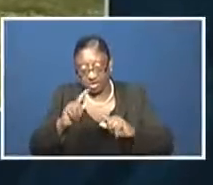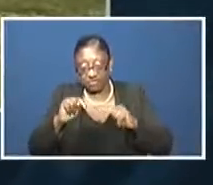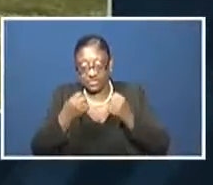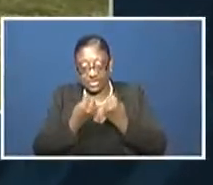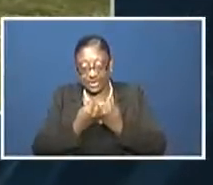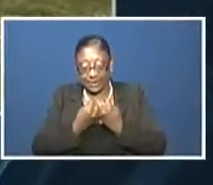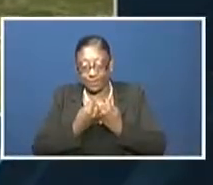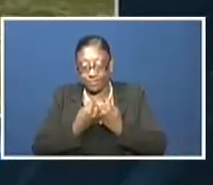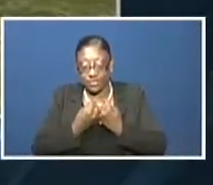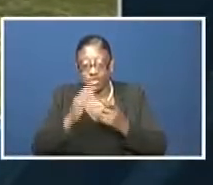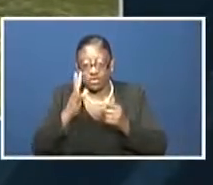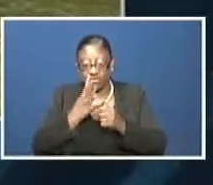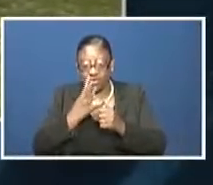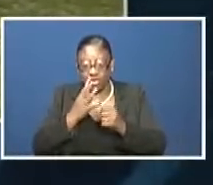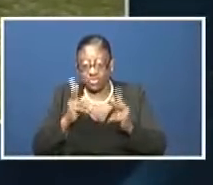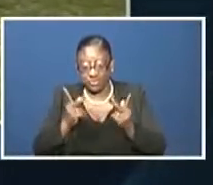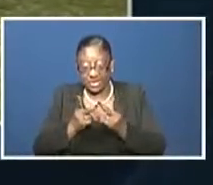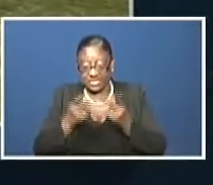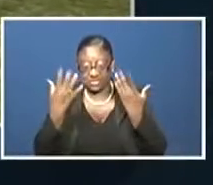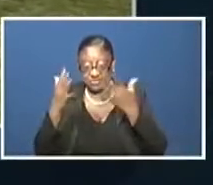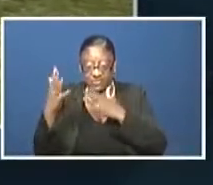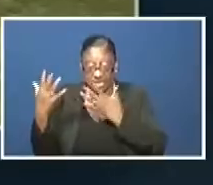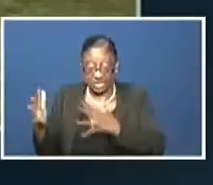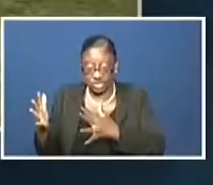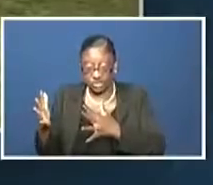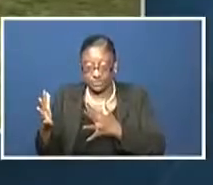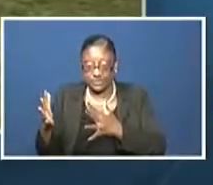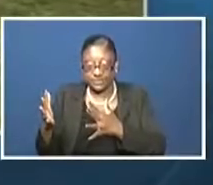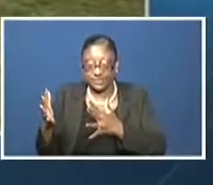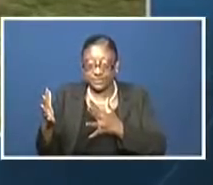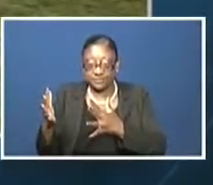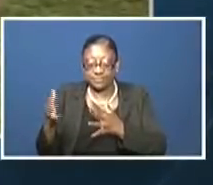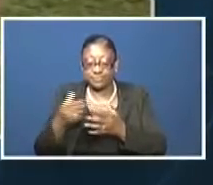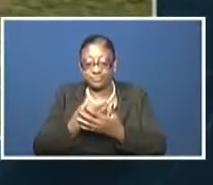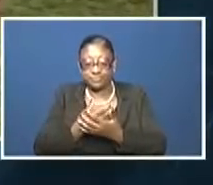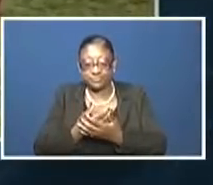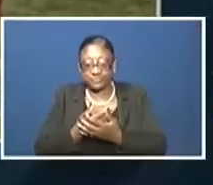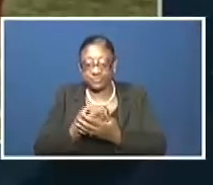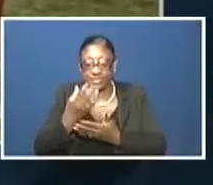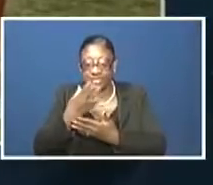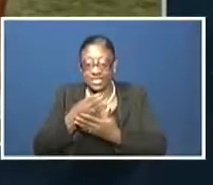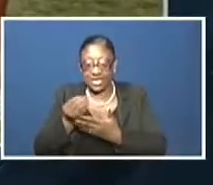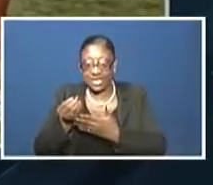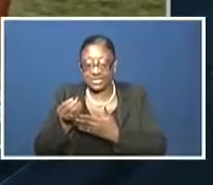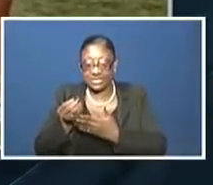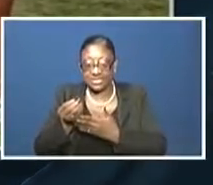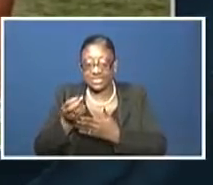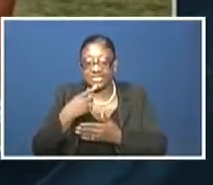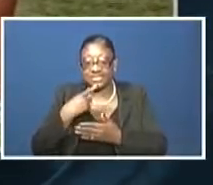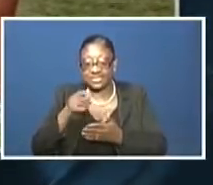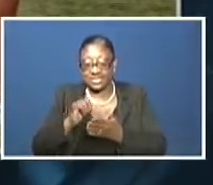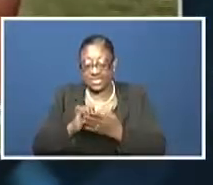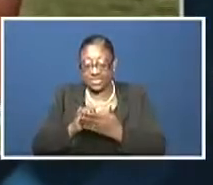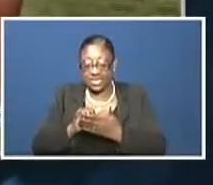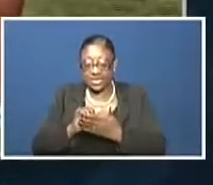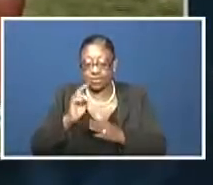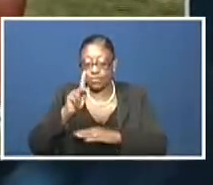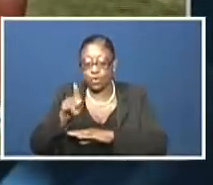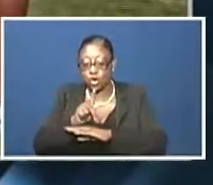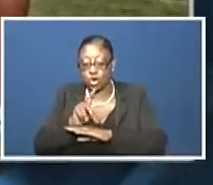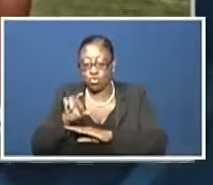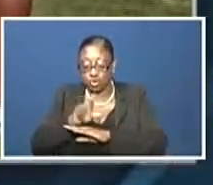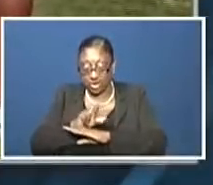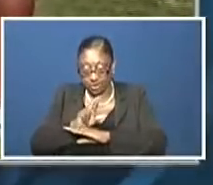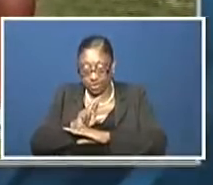with a fourth-place finish overall, the 34th Caribbean Amateur Junior Golf Championships that wrapped up last week in Puerto Rico.